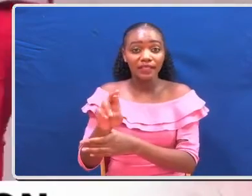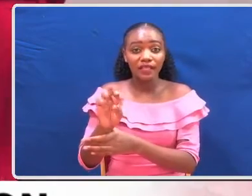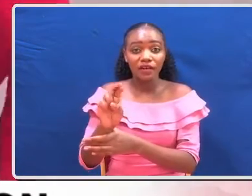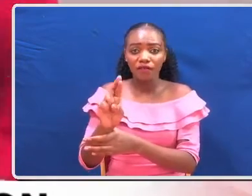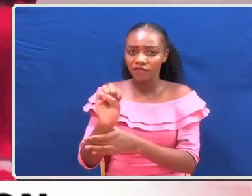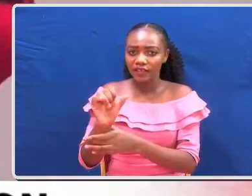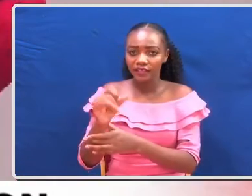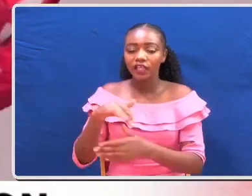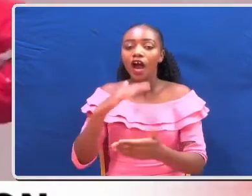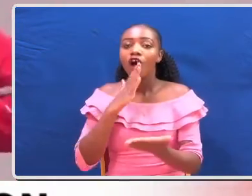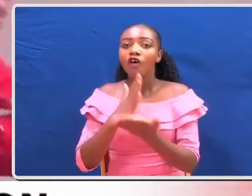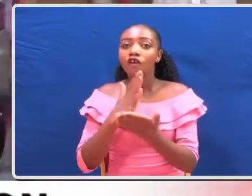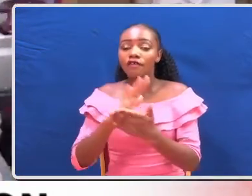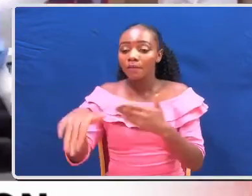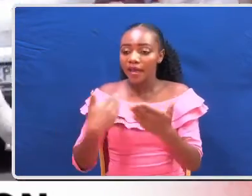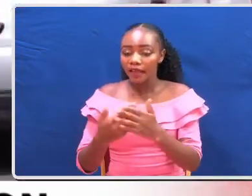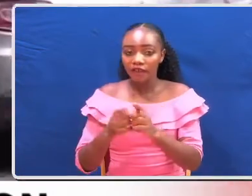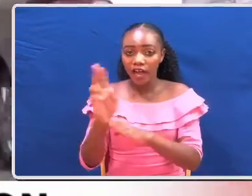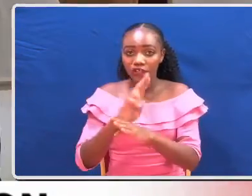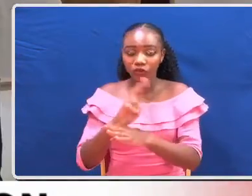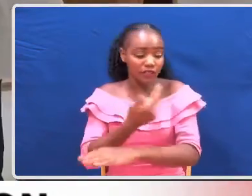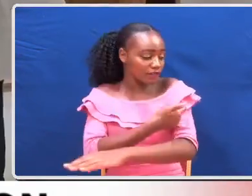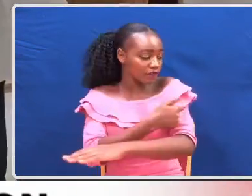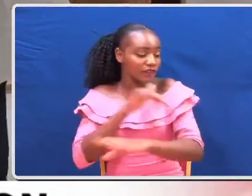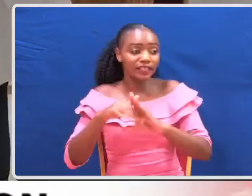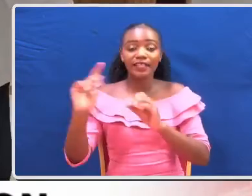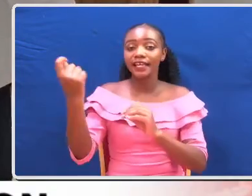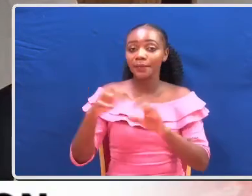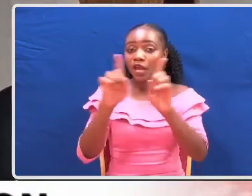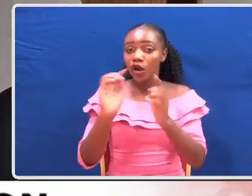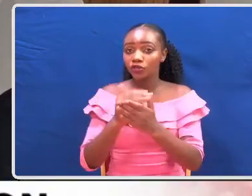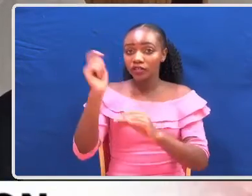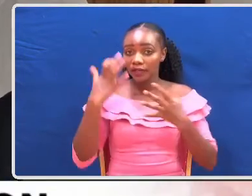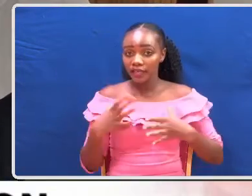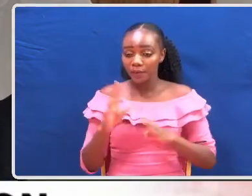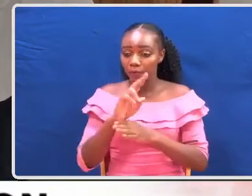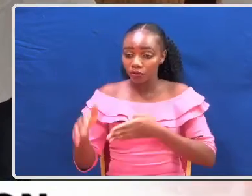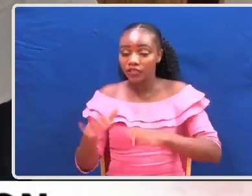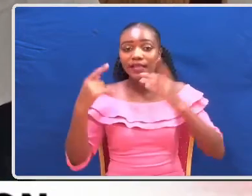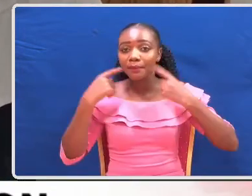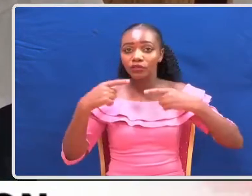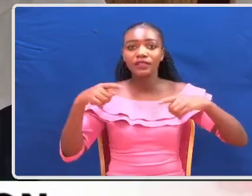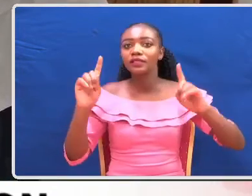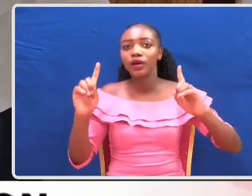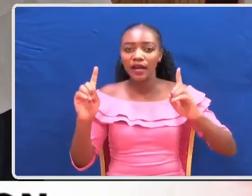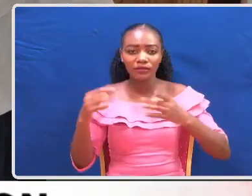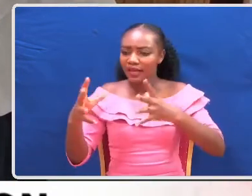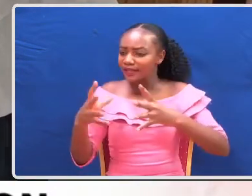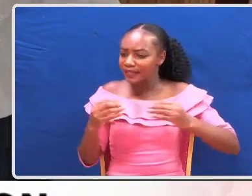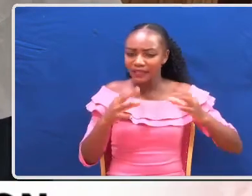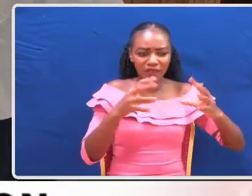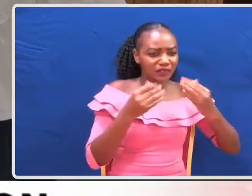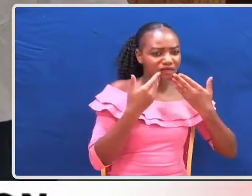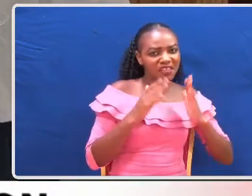the arrival and use of the Sputnik vaccine in Kenya, some Kenyans taking the opportunity to announce that they have received the